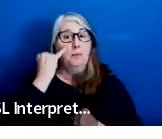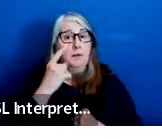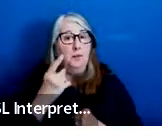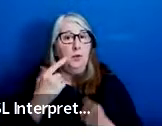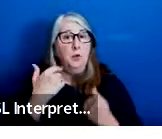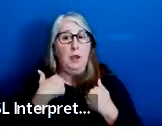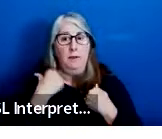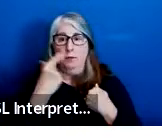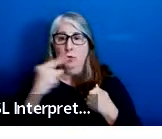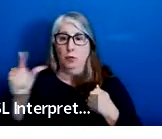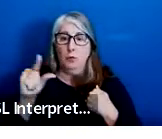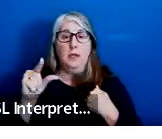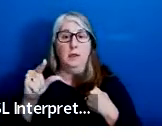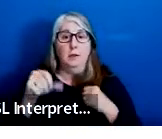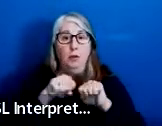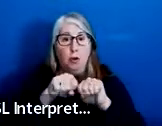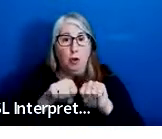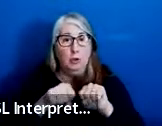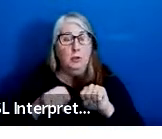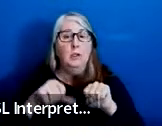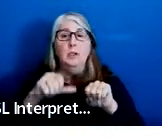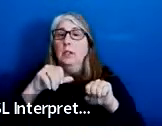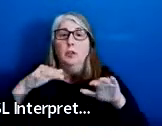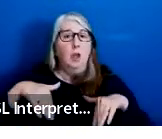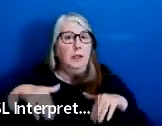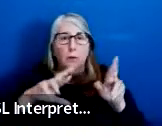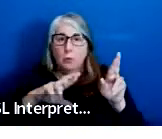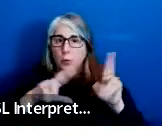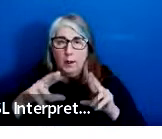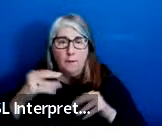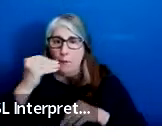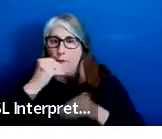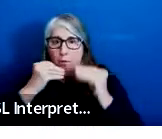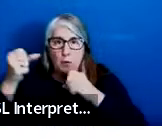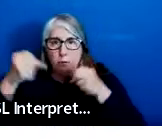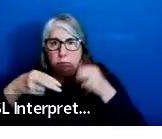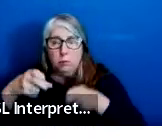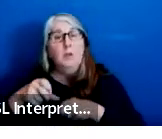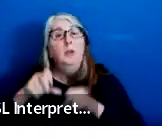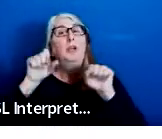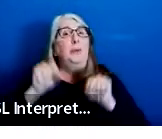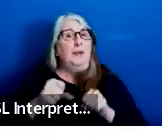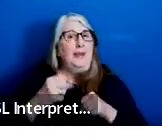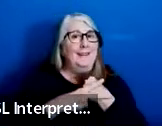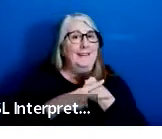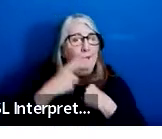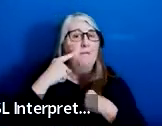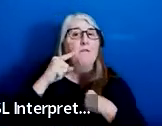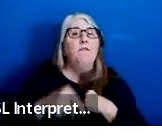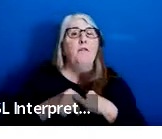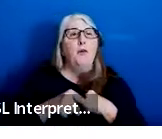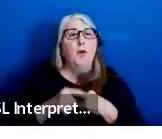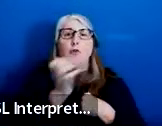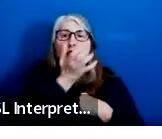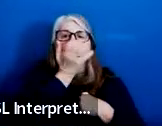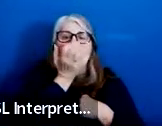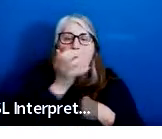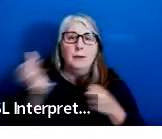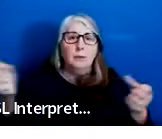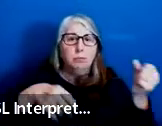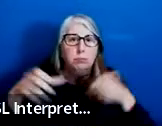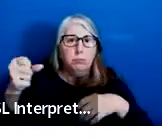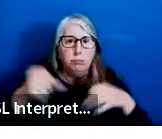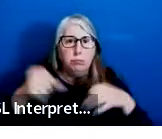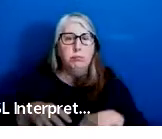green cart and you're not ready to compost everything yet, how about you just put your yard trim in it so that you don't have a mushy paper